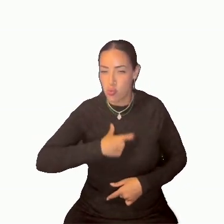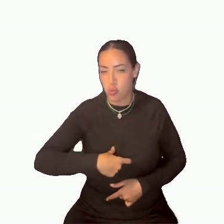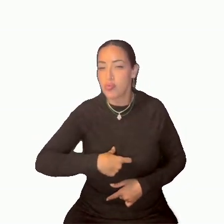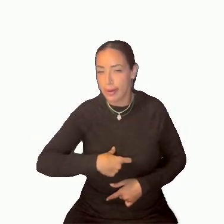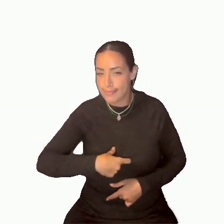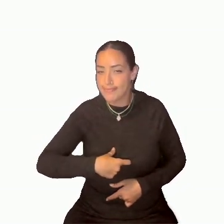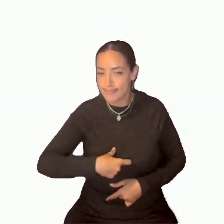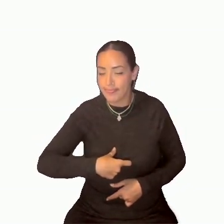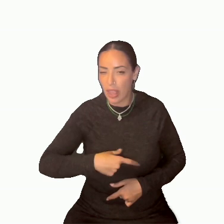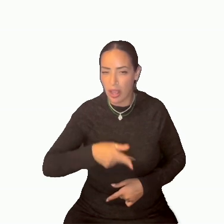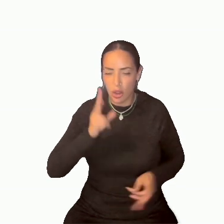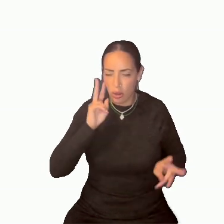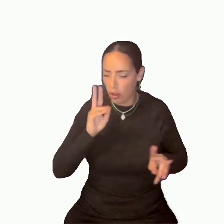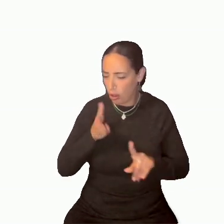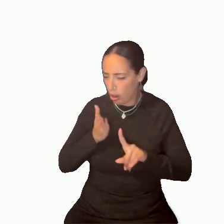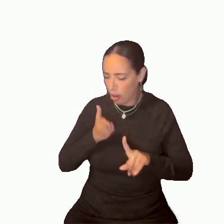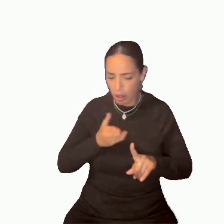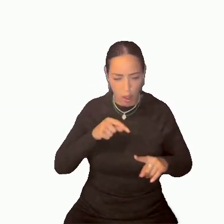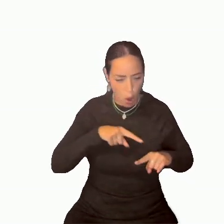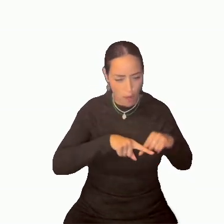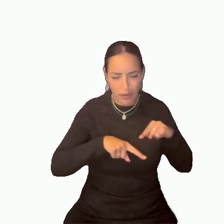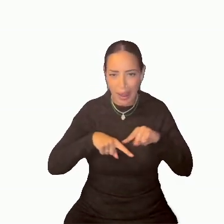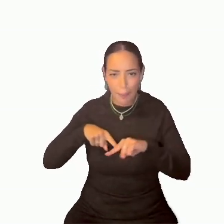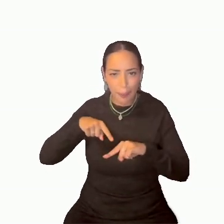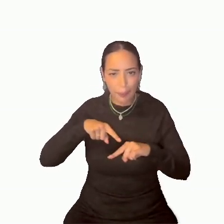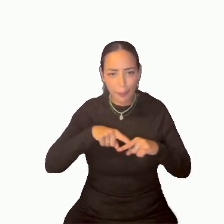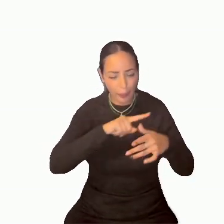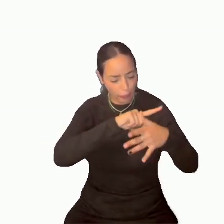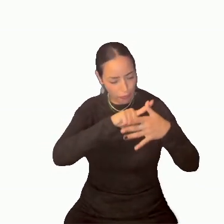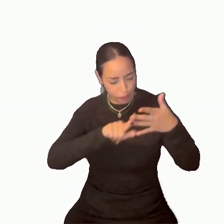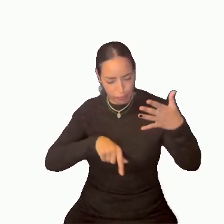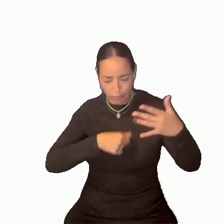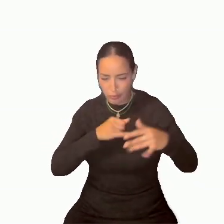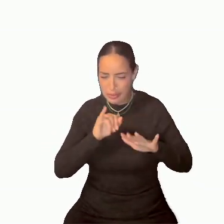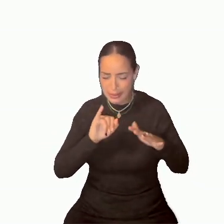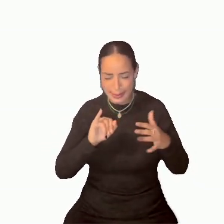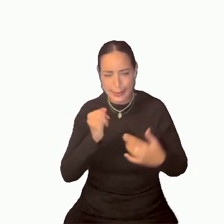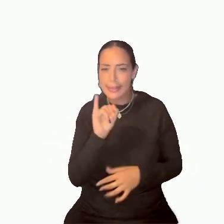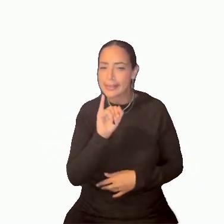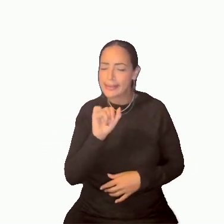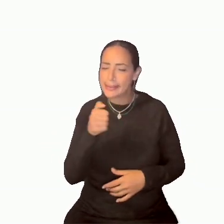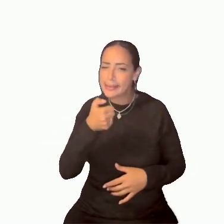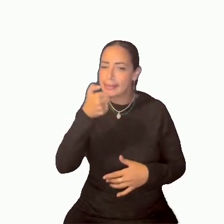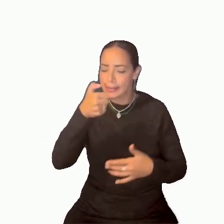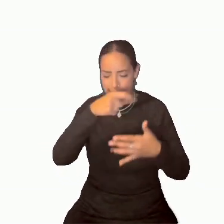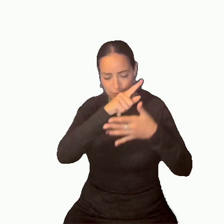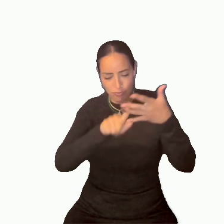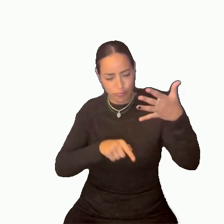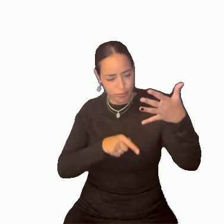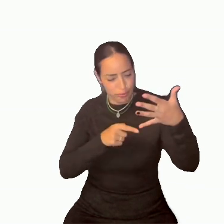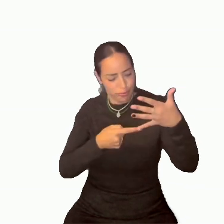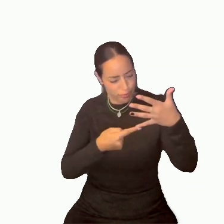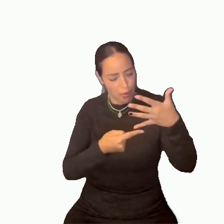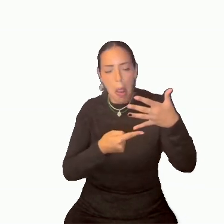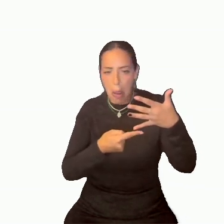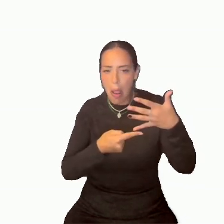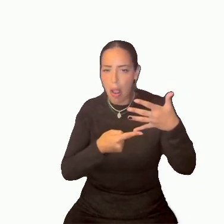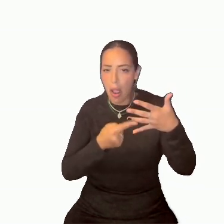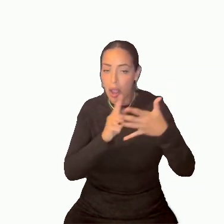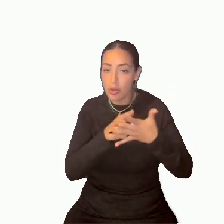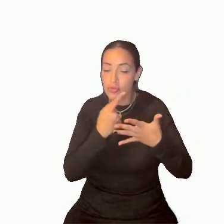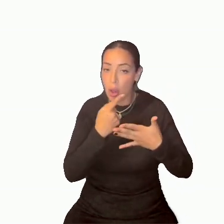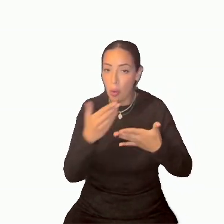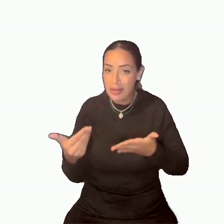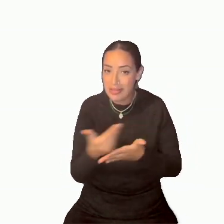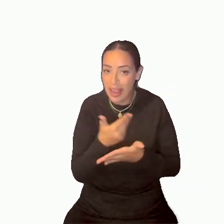also notice that there's overlaps between each of the 6 principles. For example, providing choices is a crucial part of creating safety and